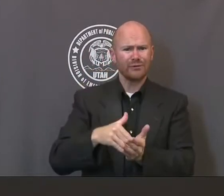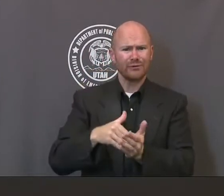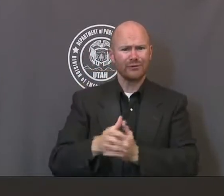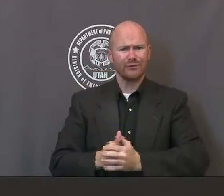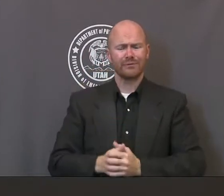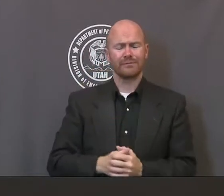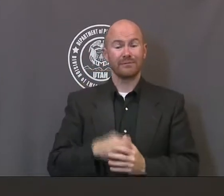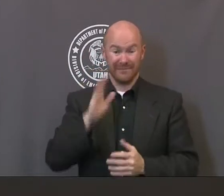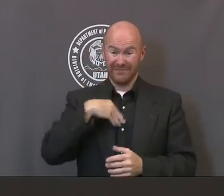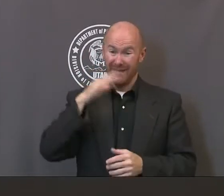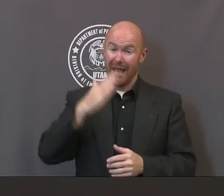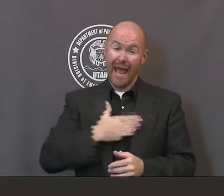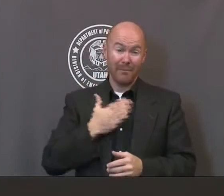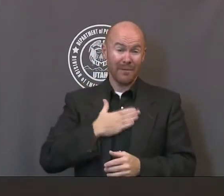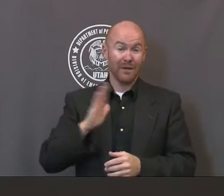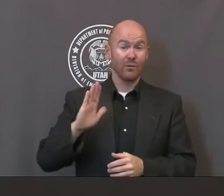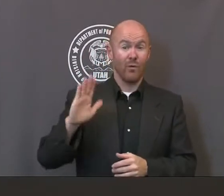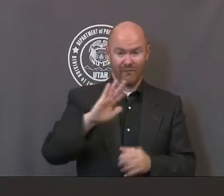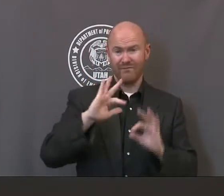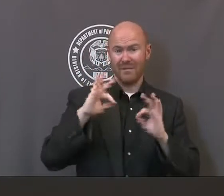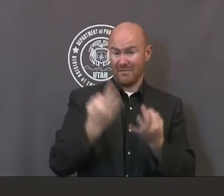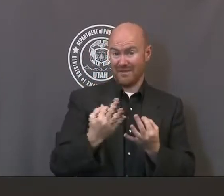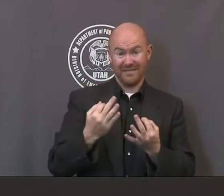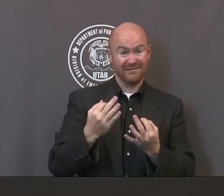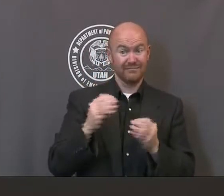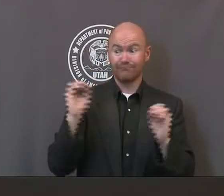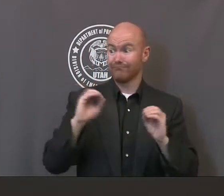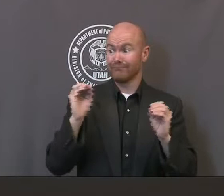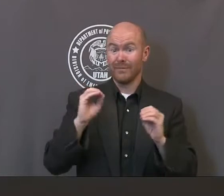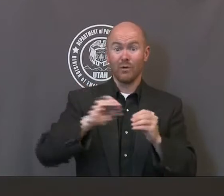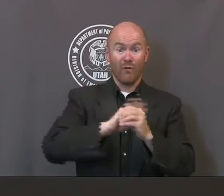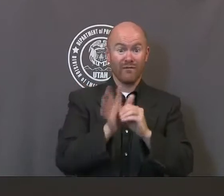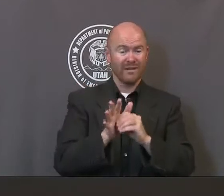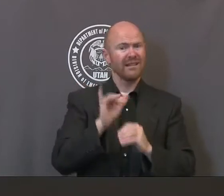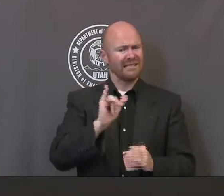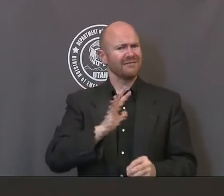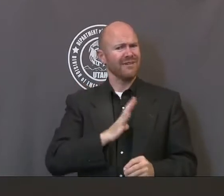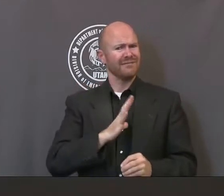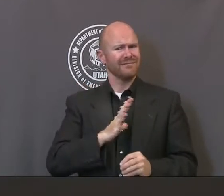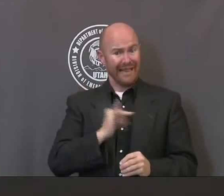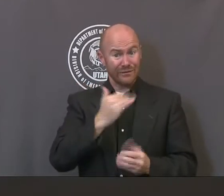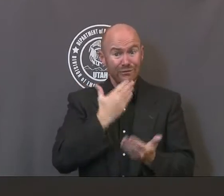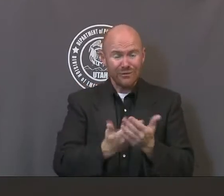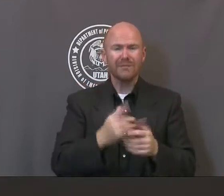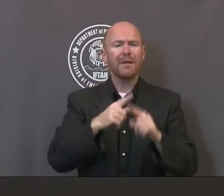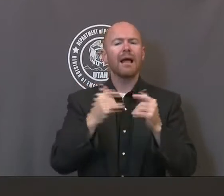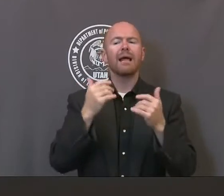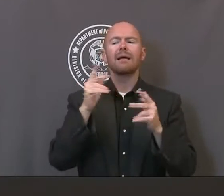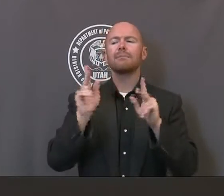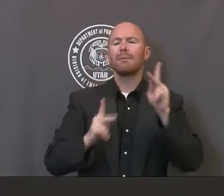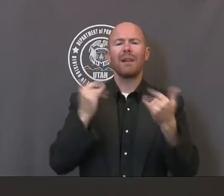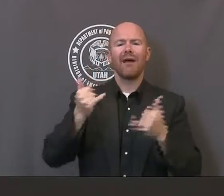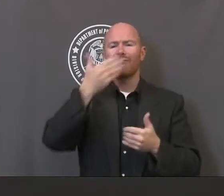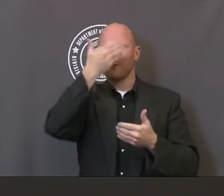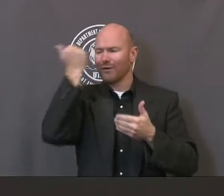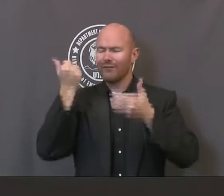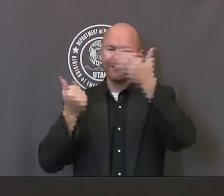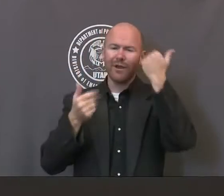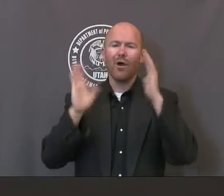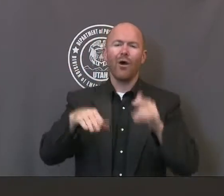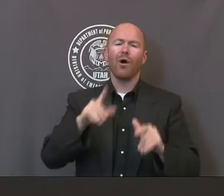of coronavirus infection after 7 months, you may have become just a little bit numb to the daily case counts and the dire